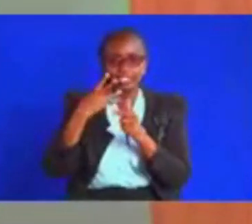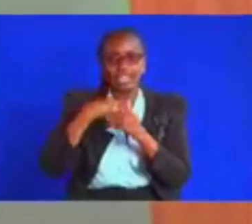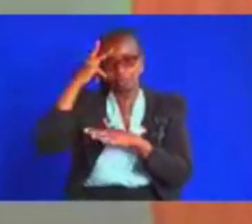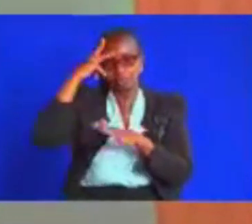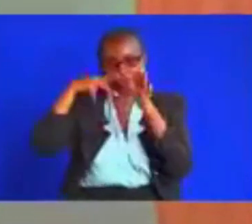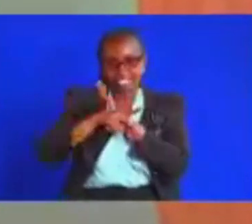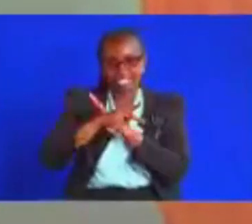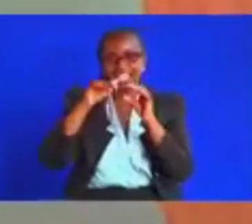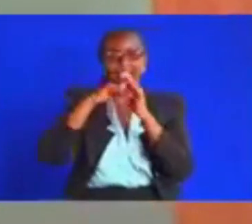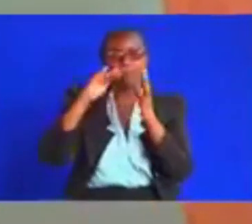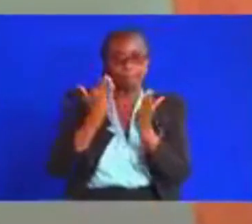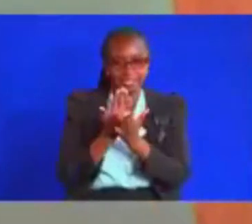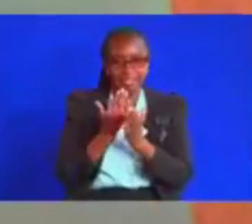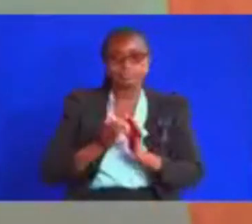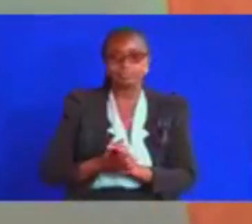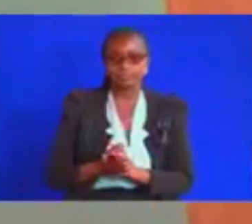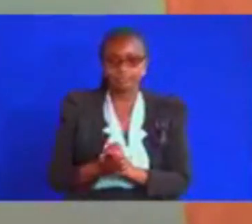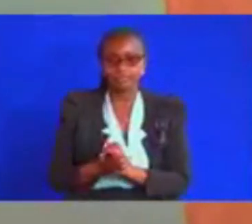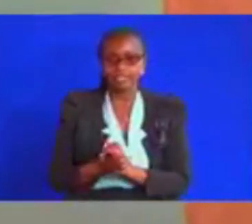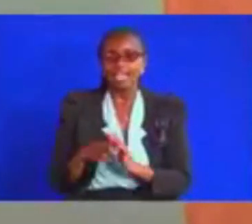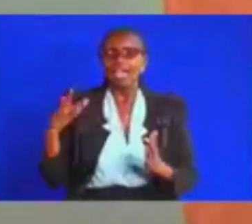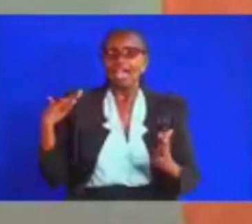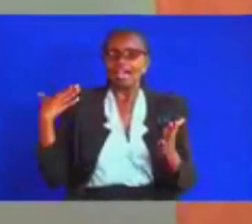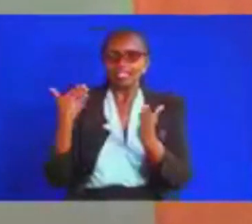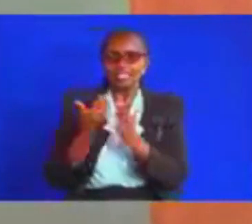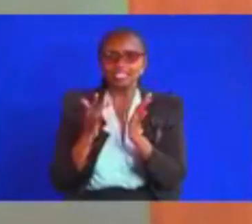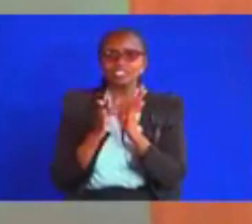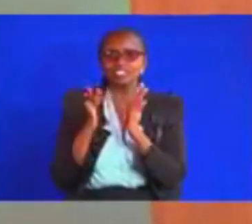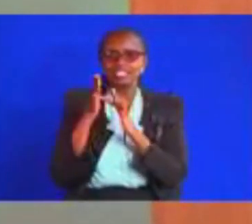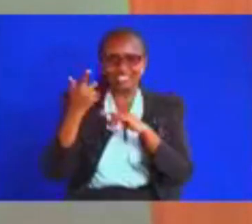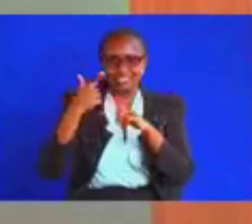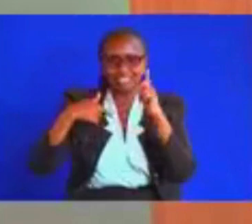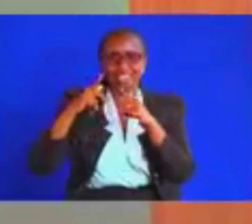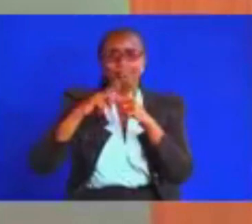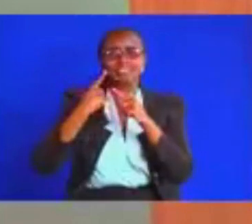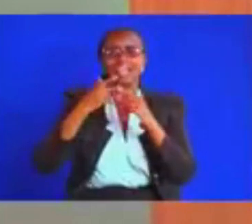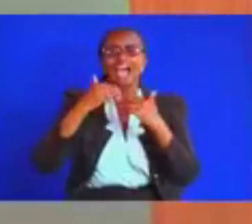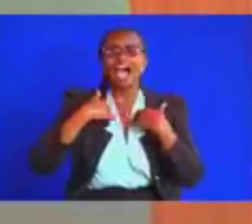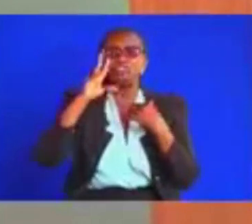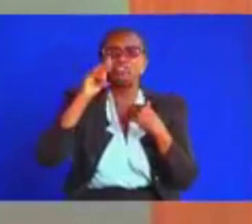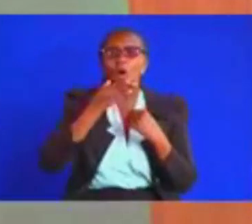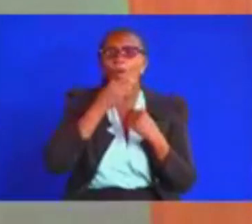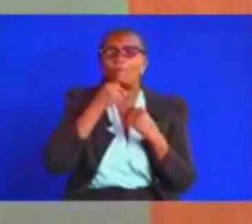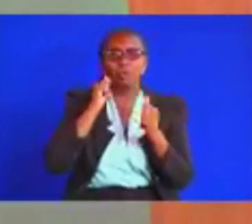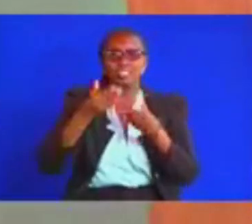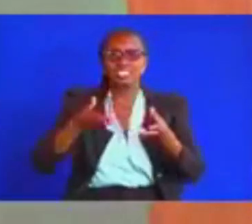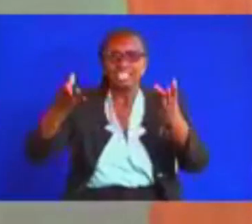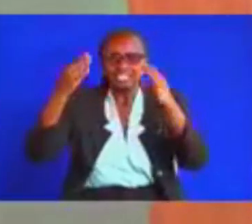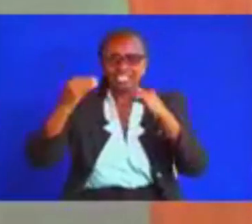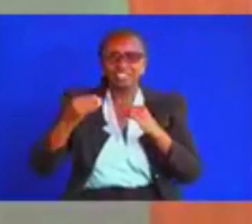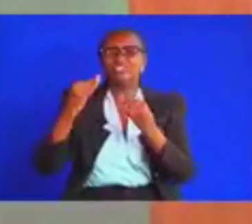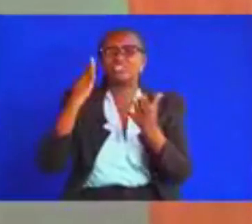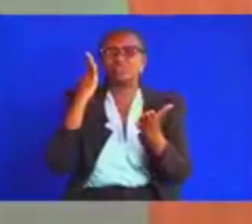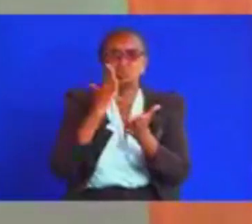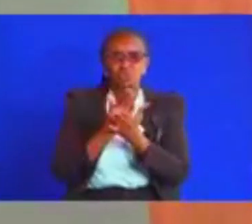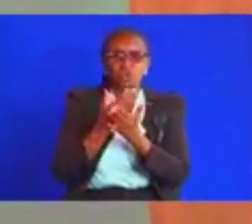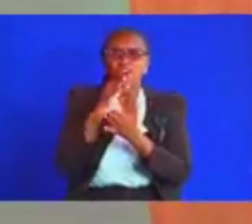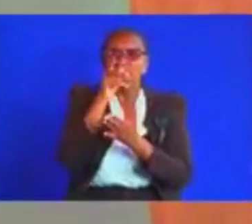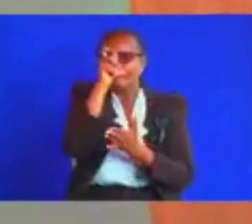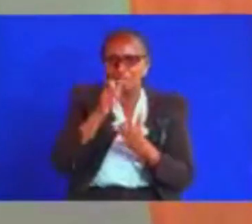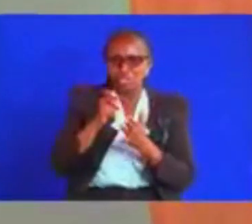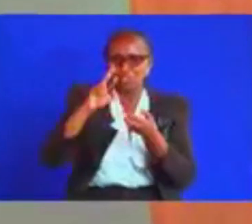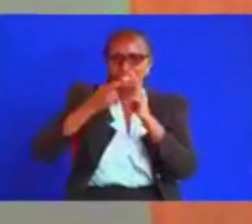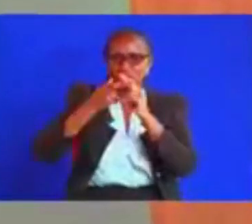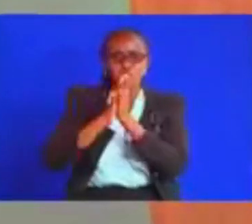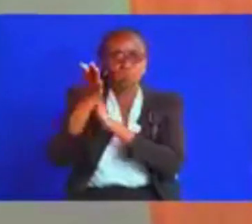part. And until Jesus showed up, no man was given the liberty of a personal relationship with